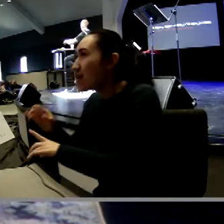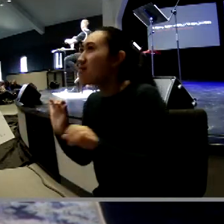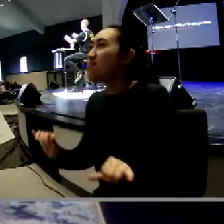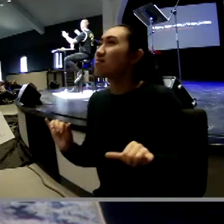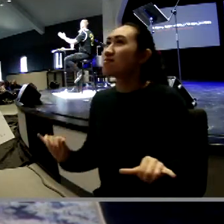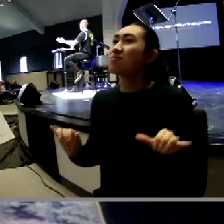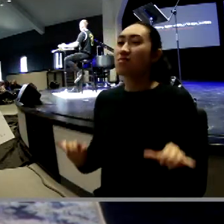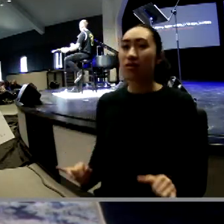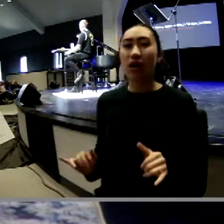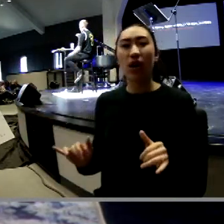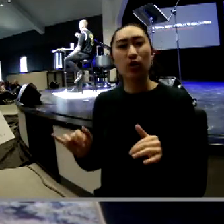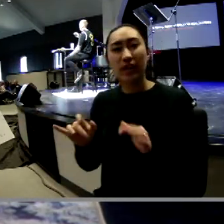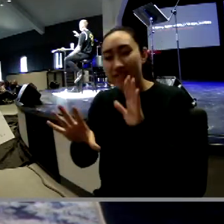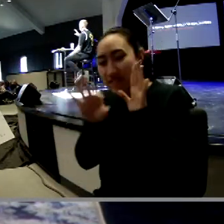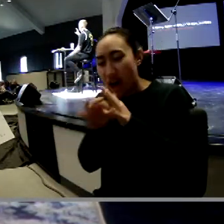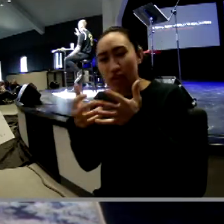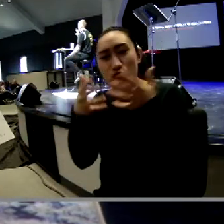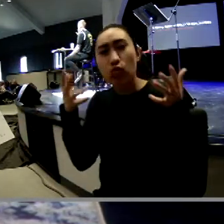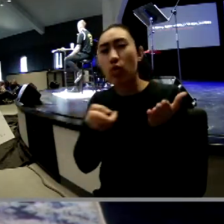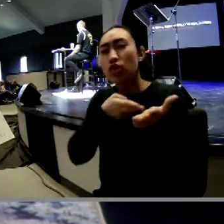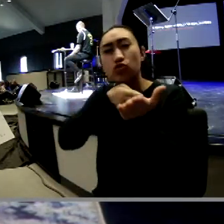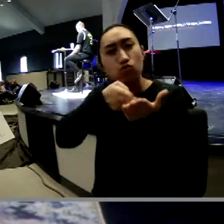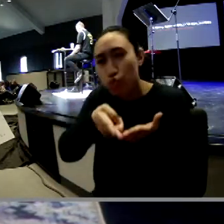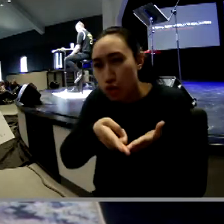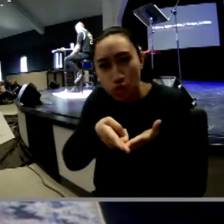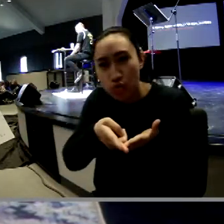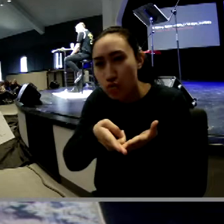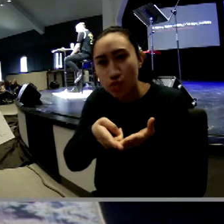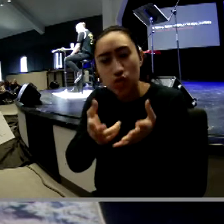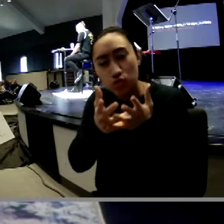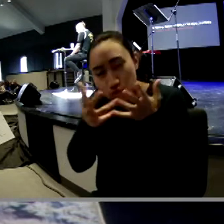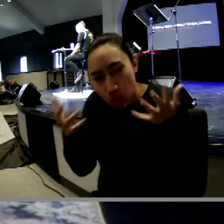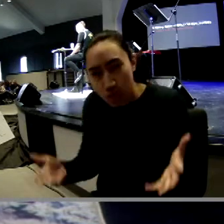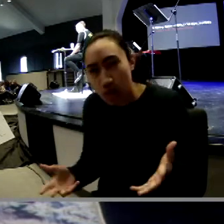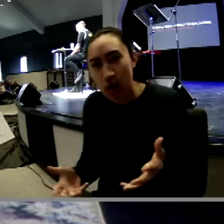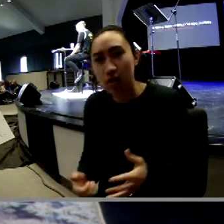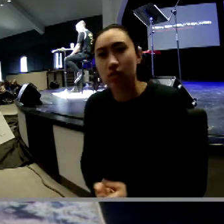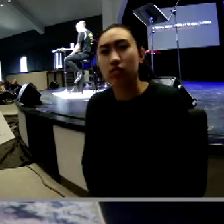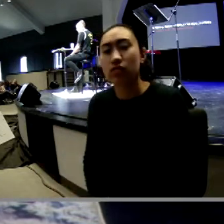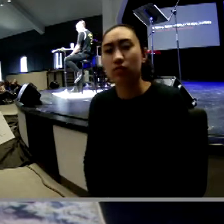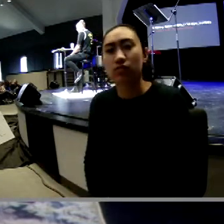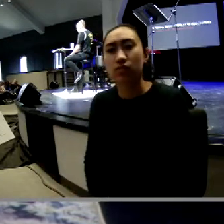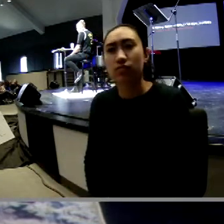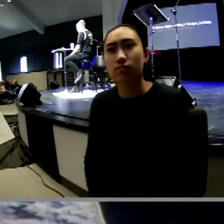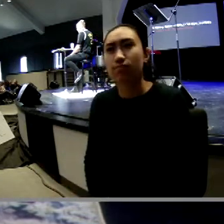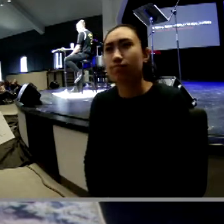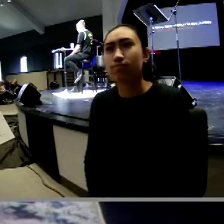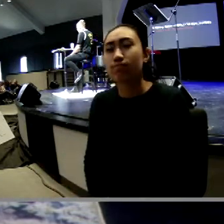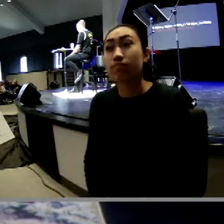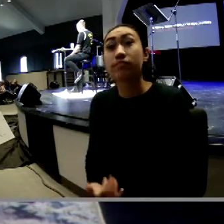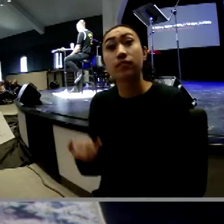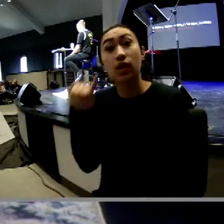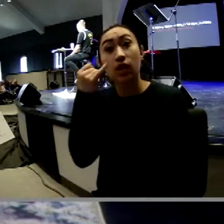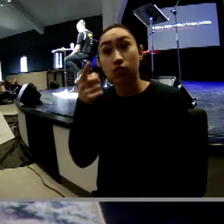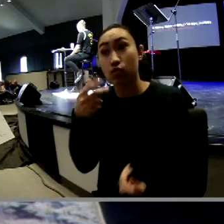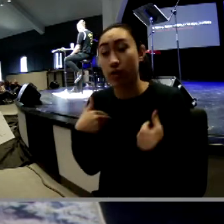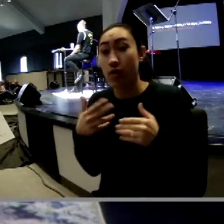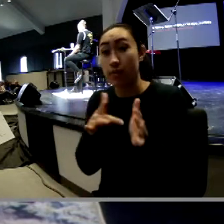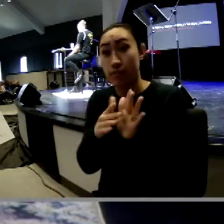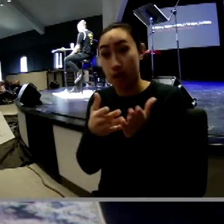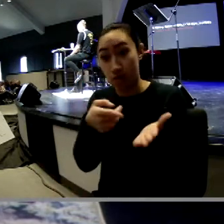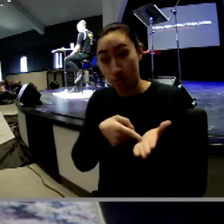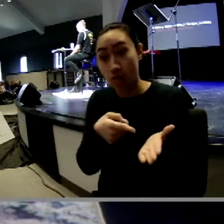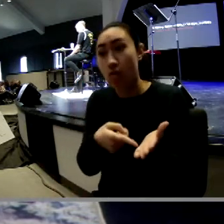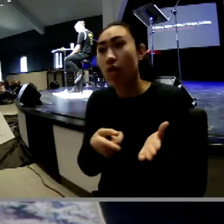It's beyond conventional wisdom. It's so much deeper than what you think. The best way I can say this, and if you have your Bible, and